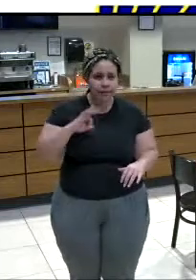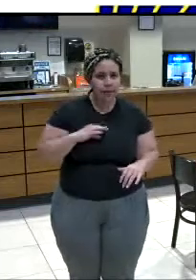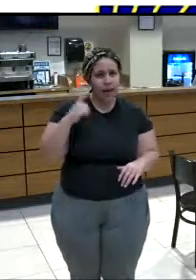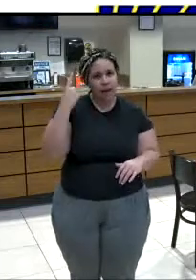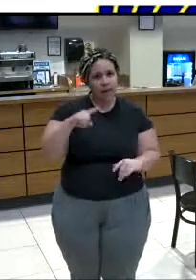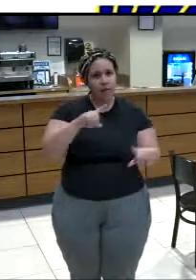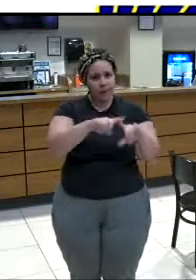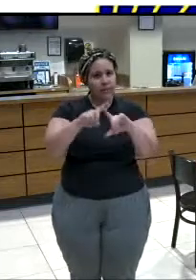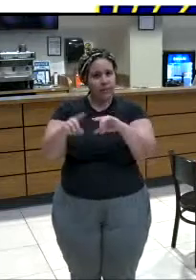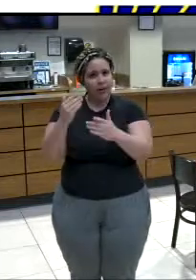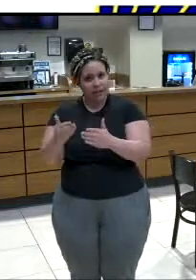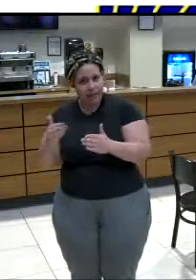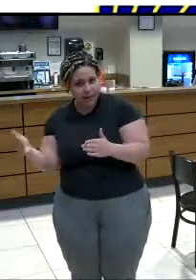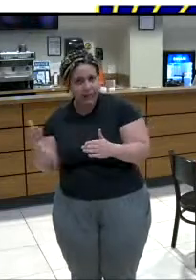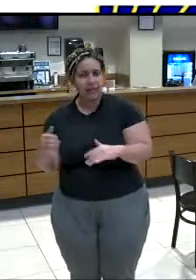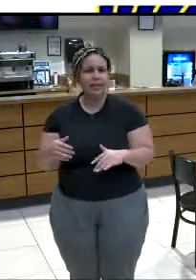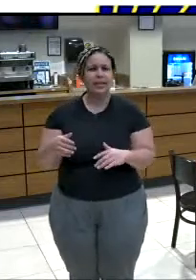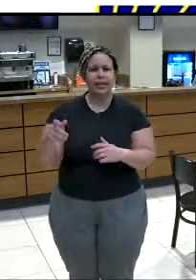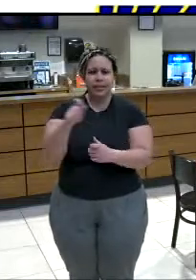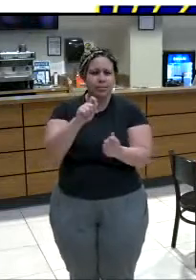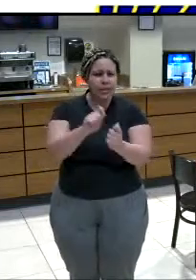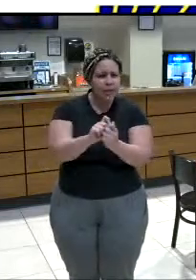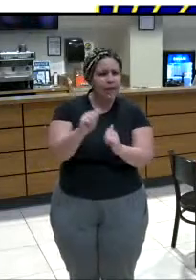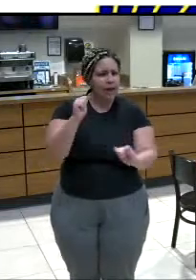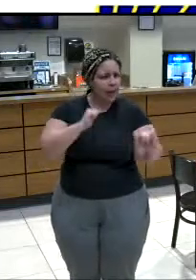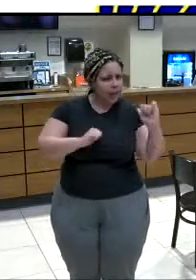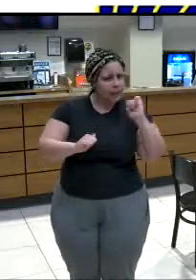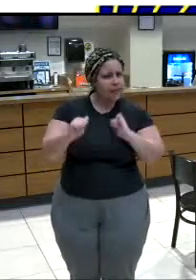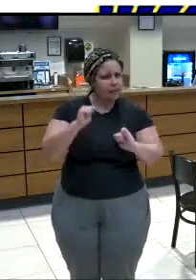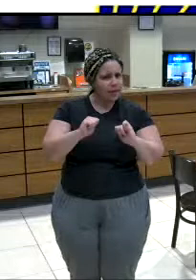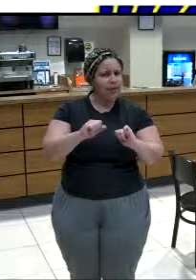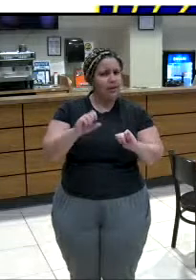particular activity was going to be what we needed. We're not seeing that